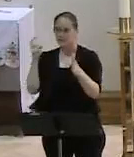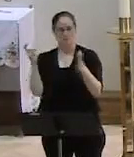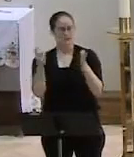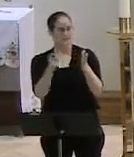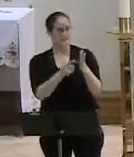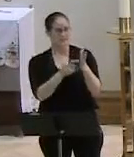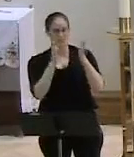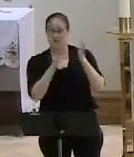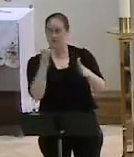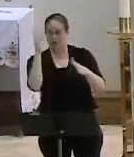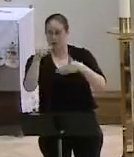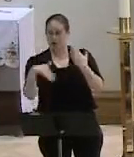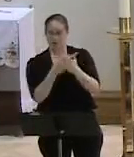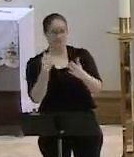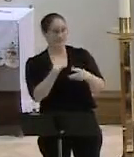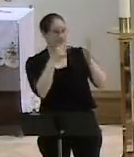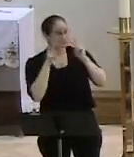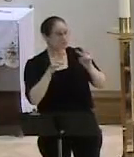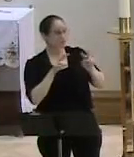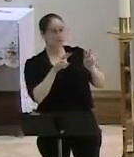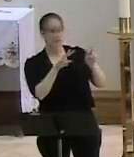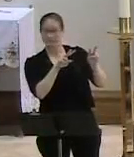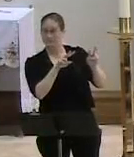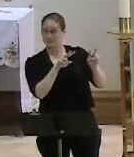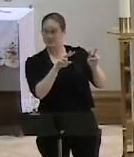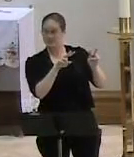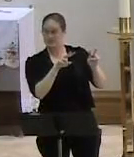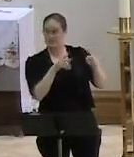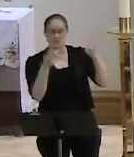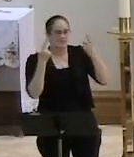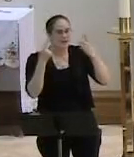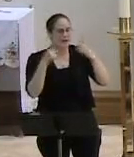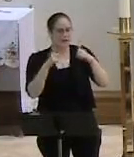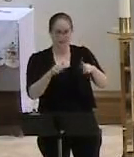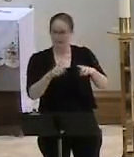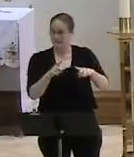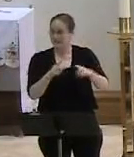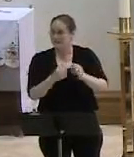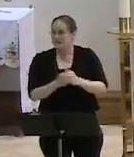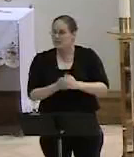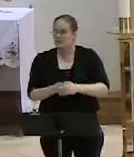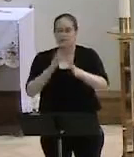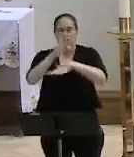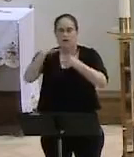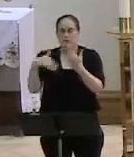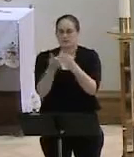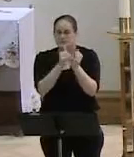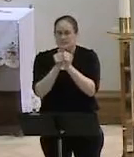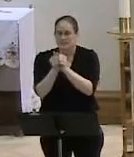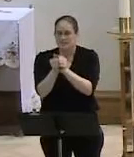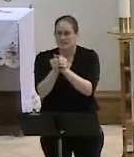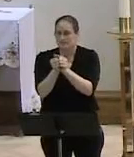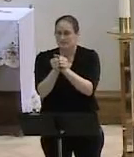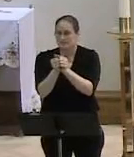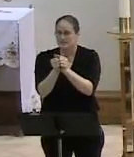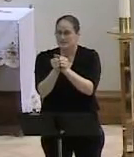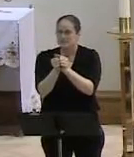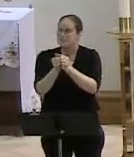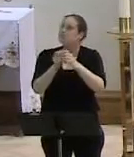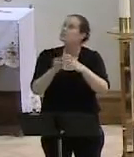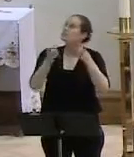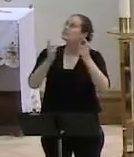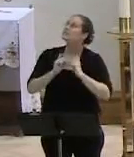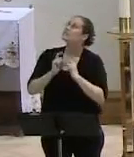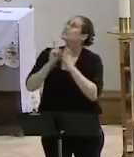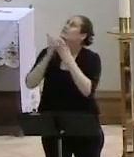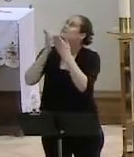us that you show forth that God is important, that here we come together to give ourselves to God and